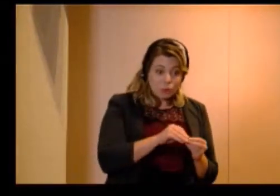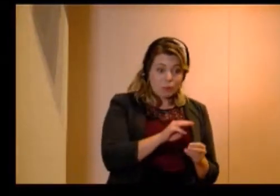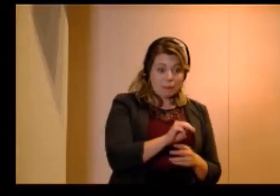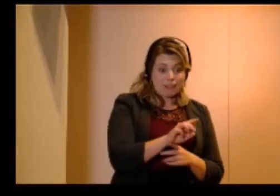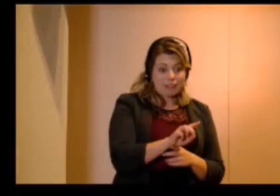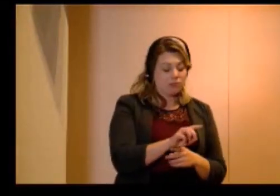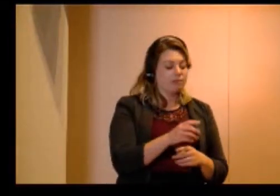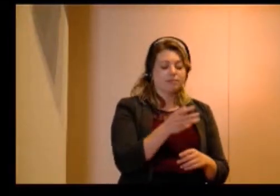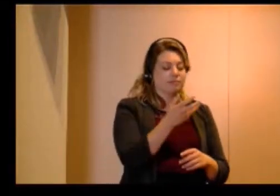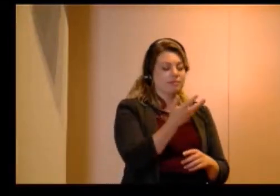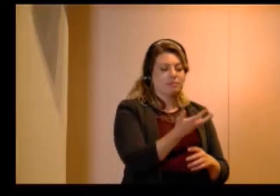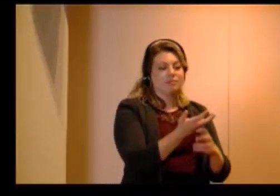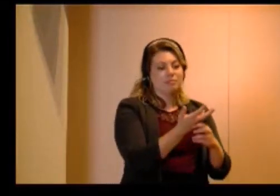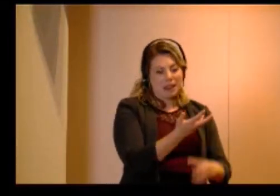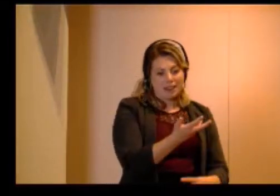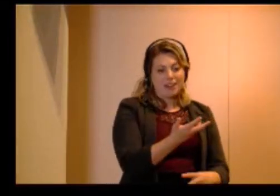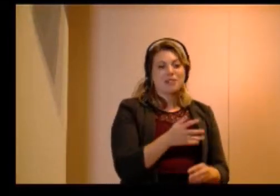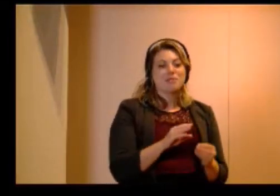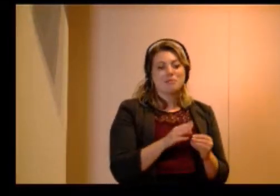to try to do